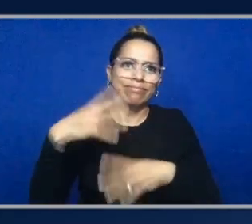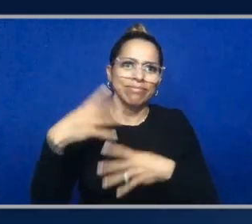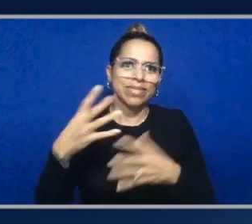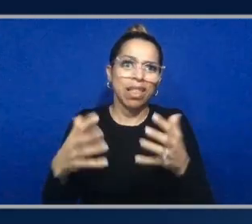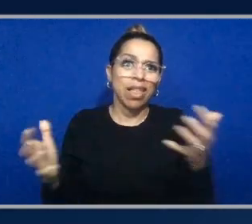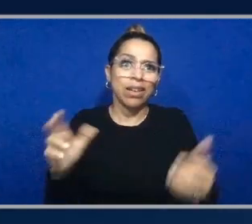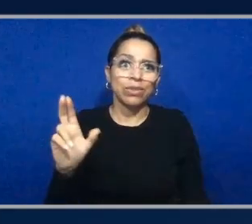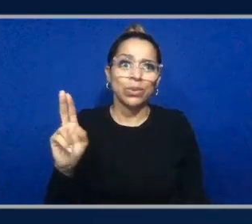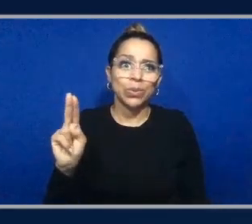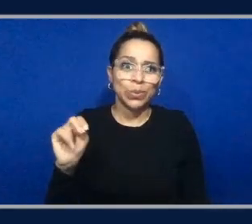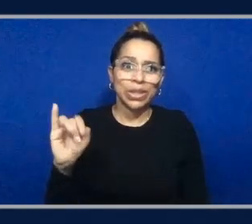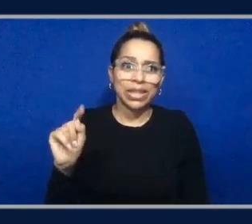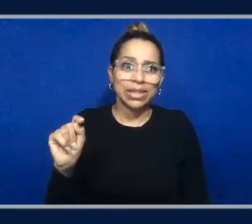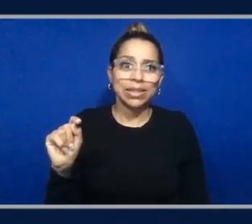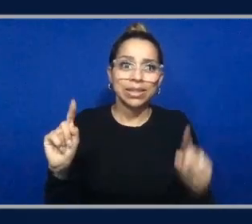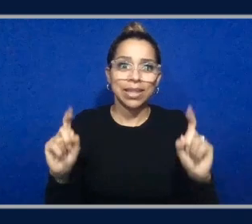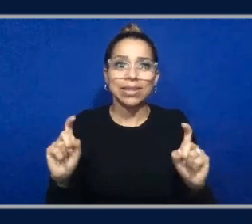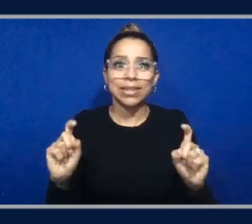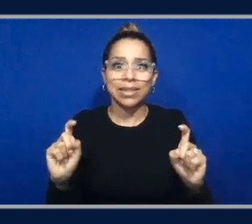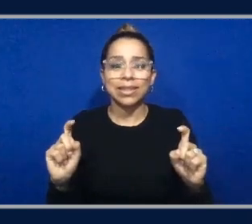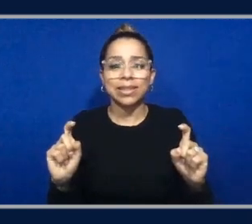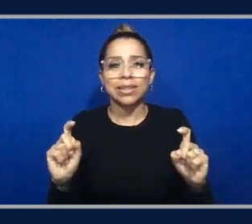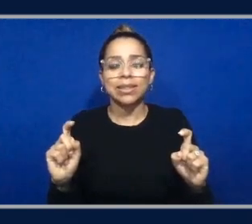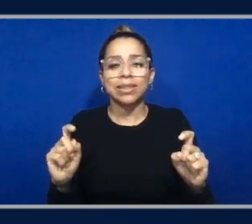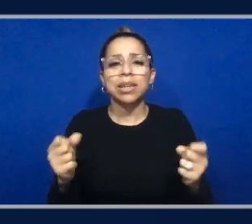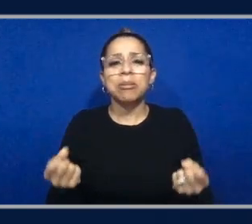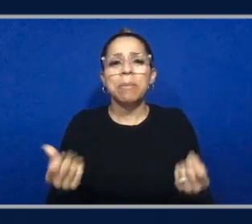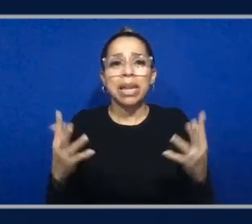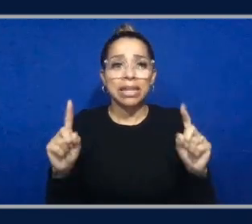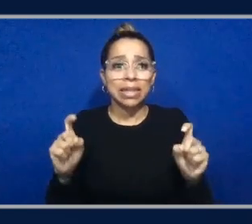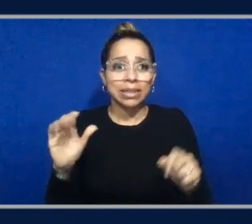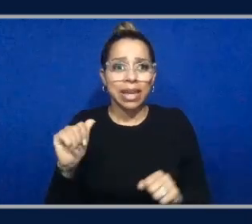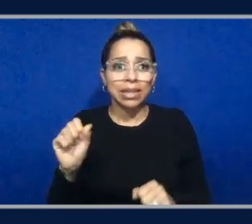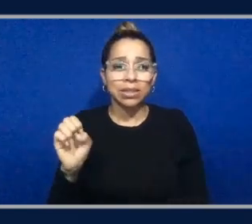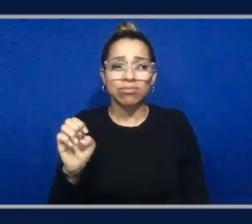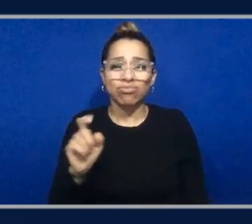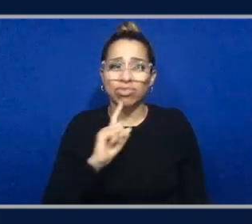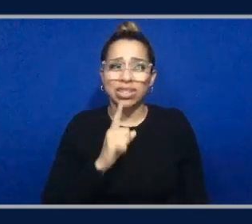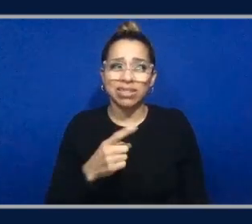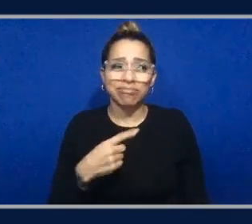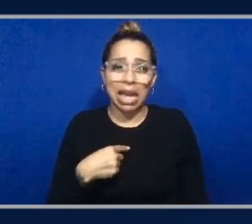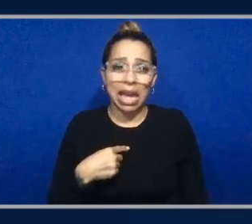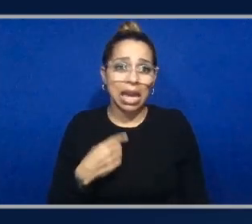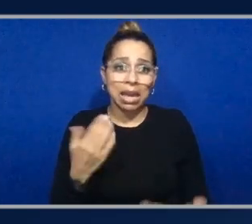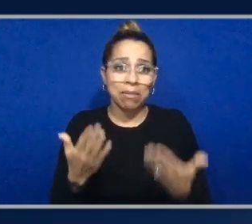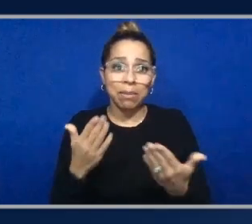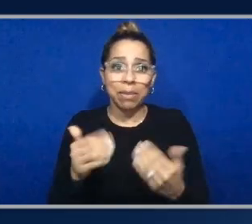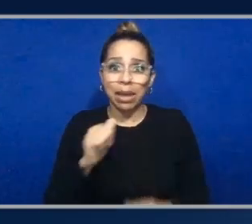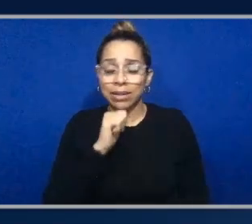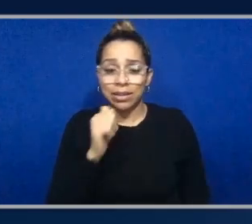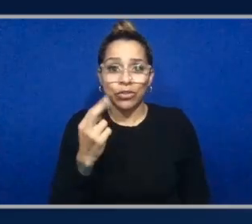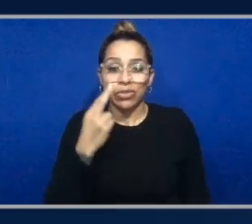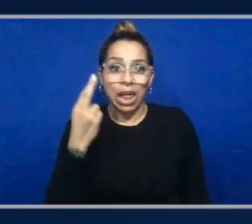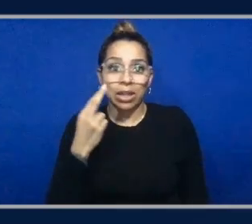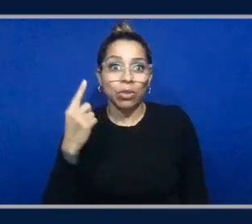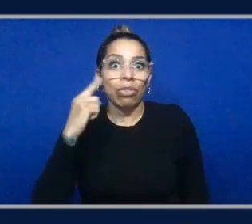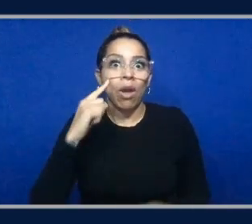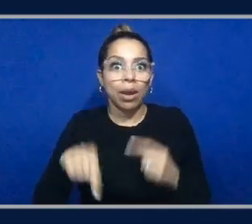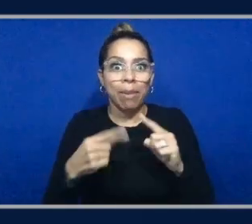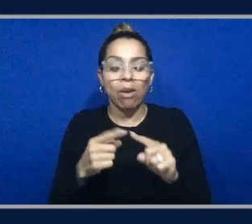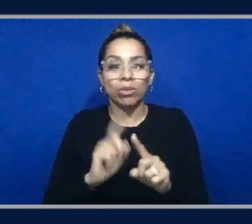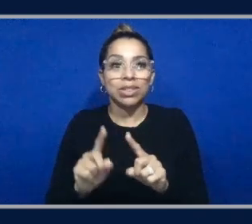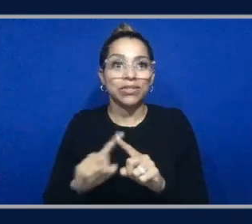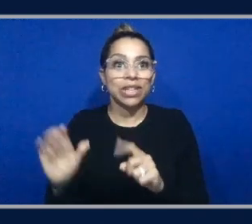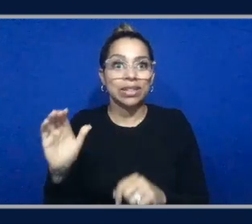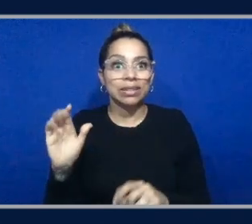here, and it's a bunch of test cases which realistically I might not have even have thought of all these different test cases. You know,